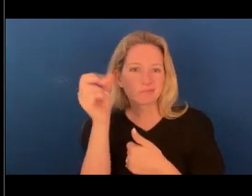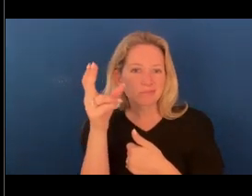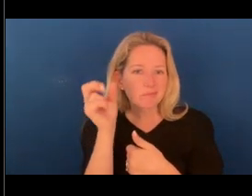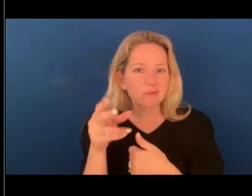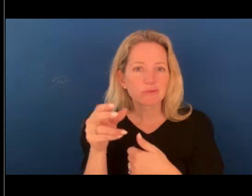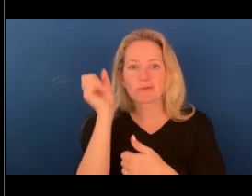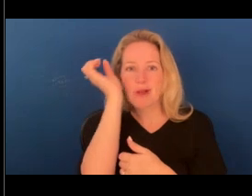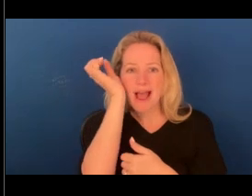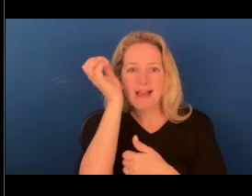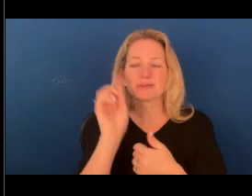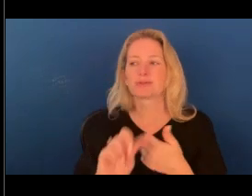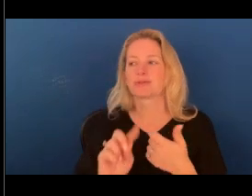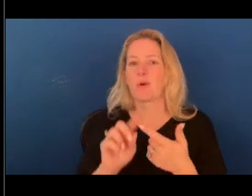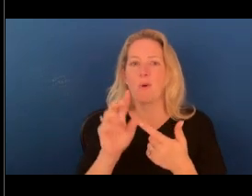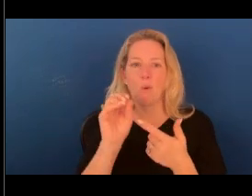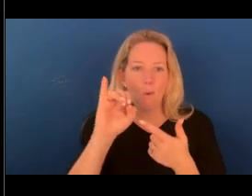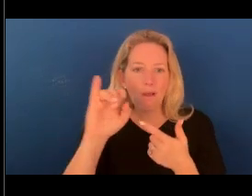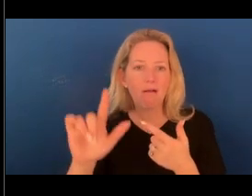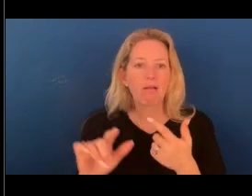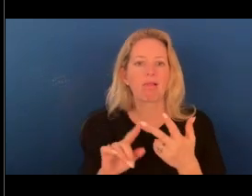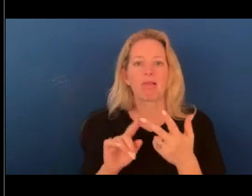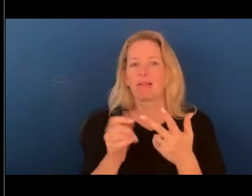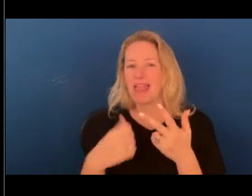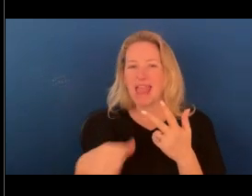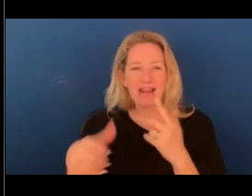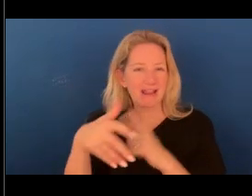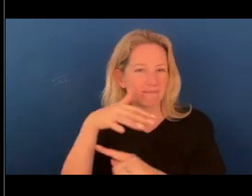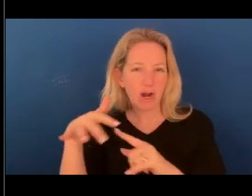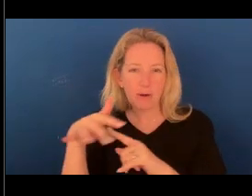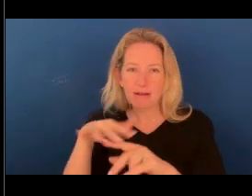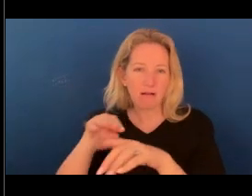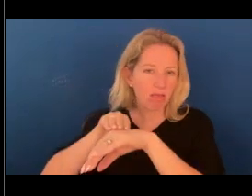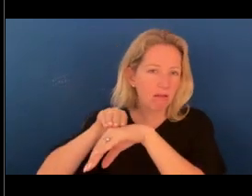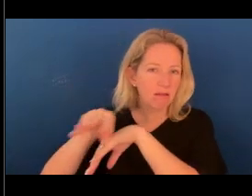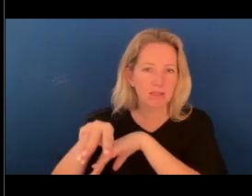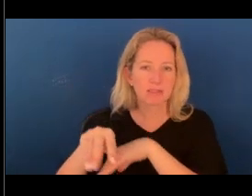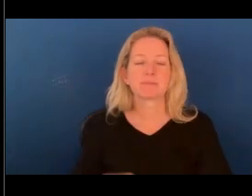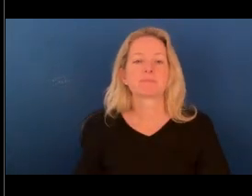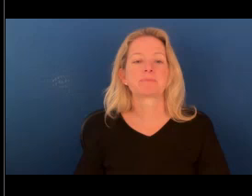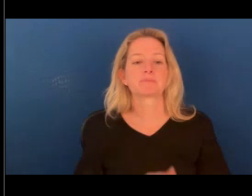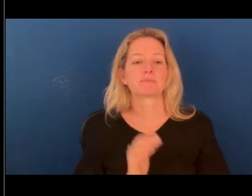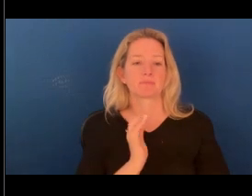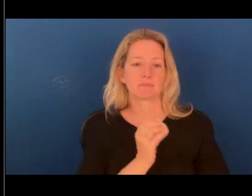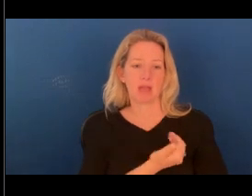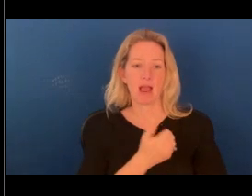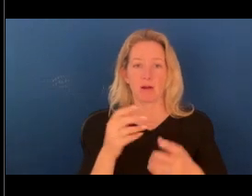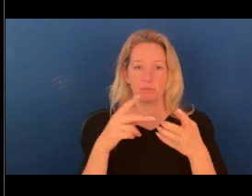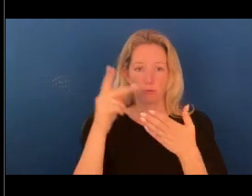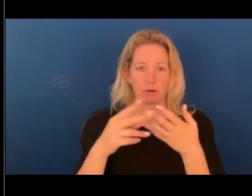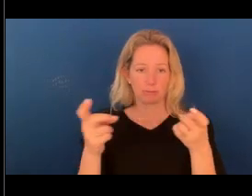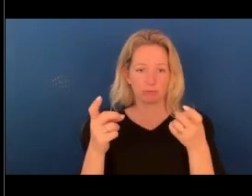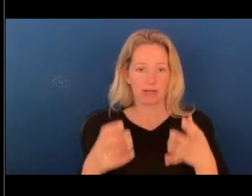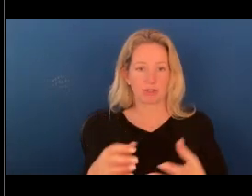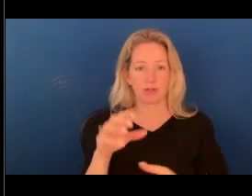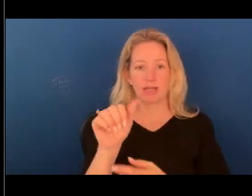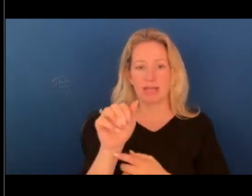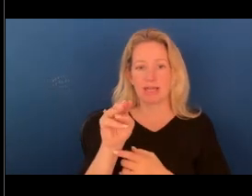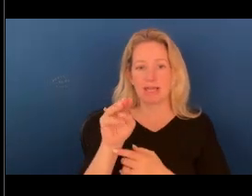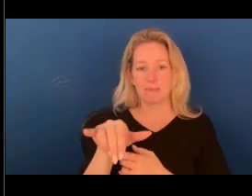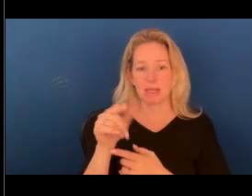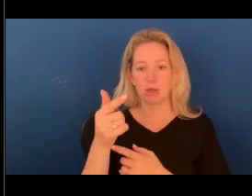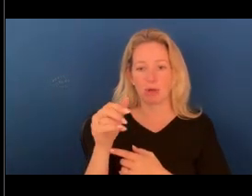environment, communities, and economy. Our acting Marine Debris Program Director is Amy Gories. She leads a team of 32 people,